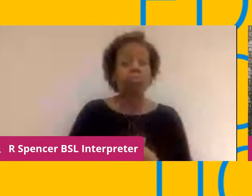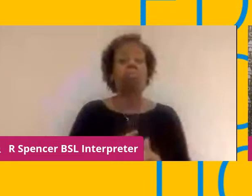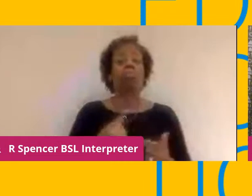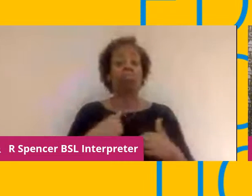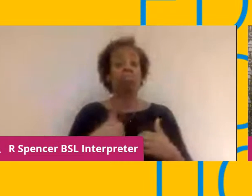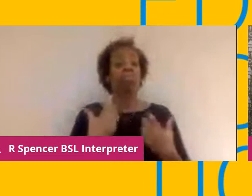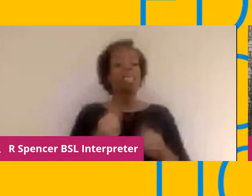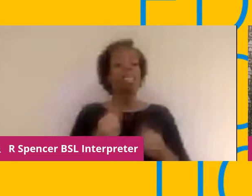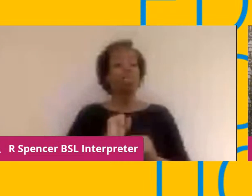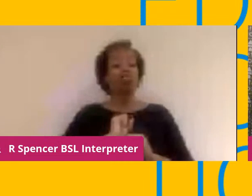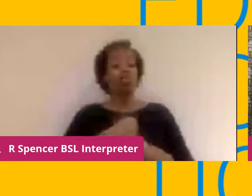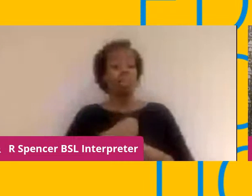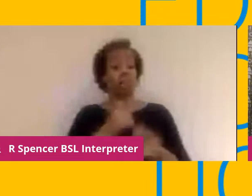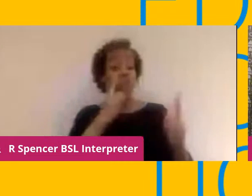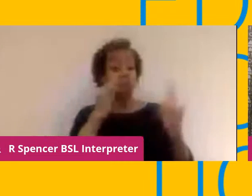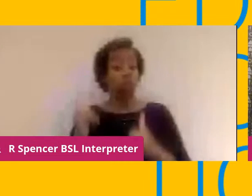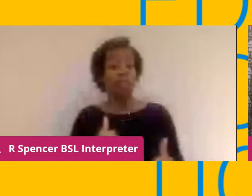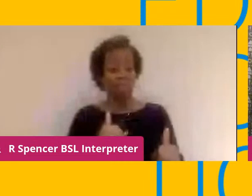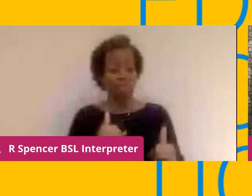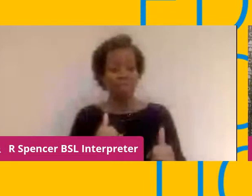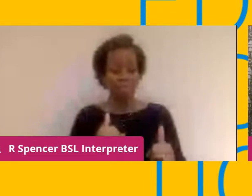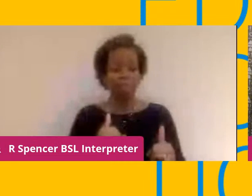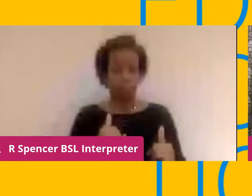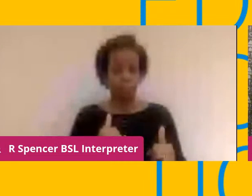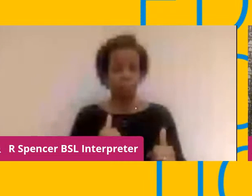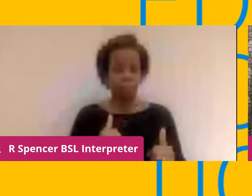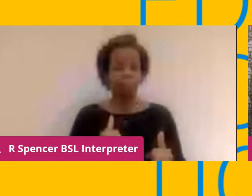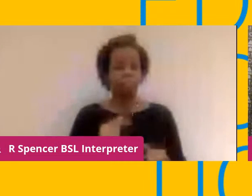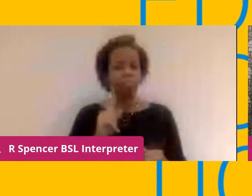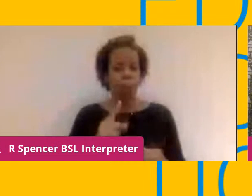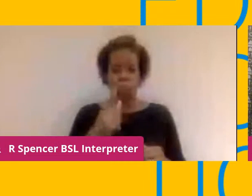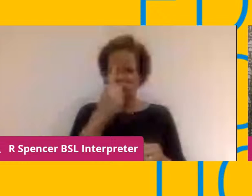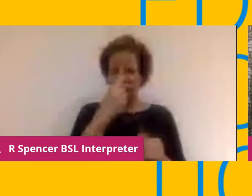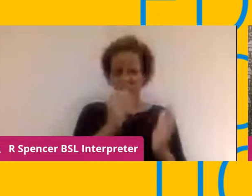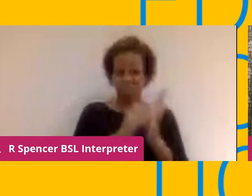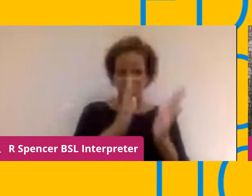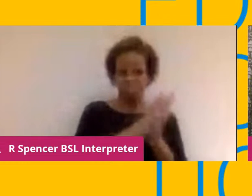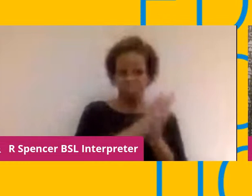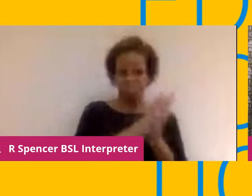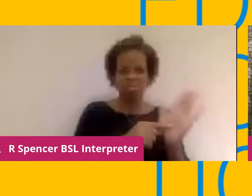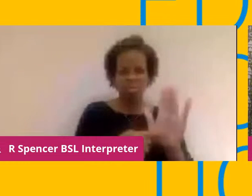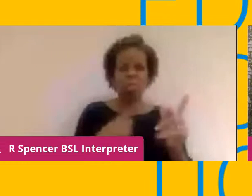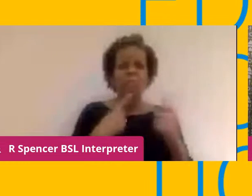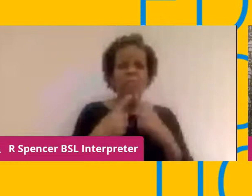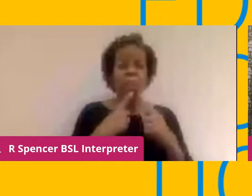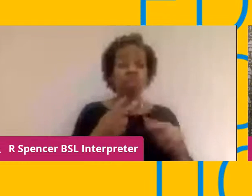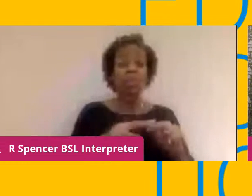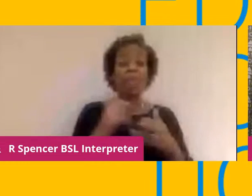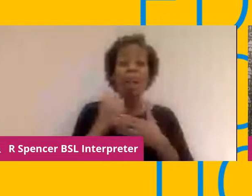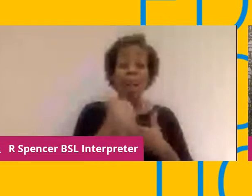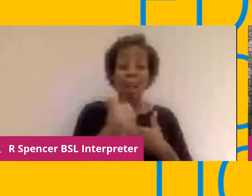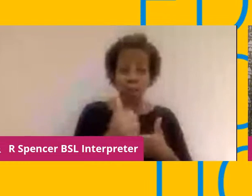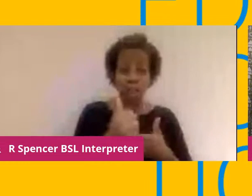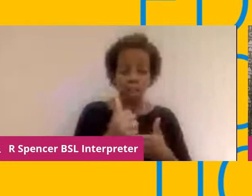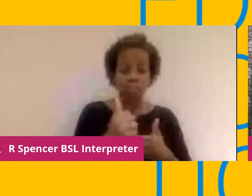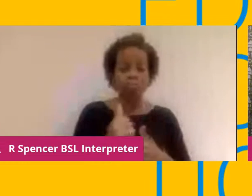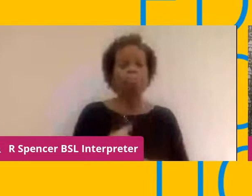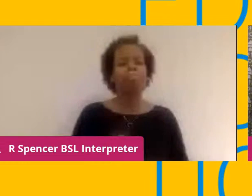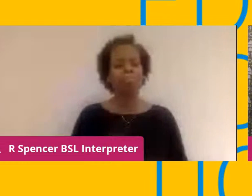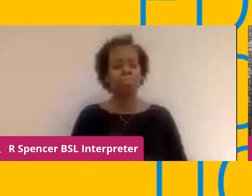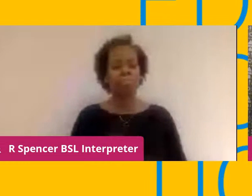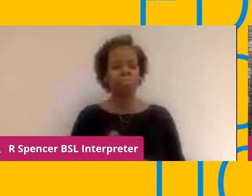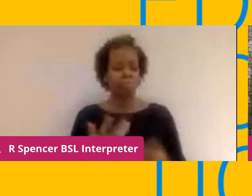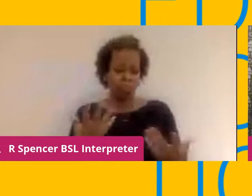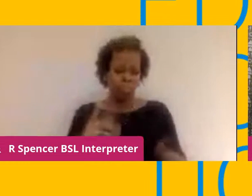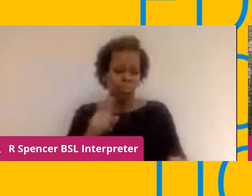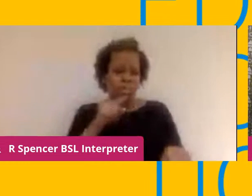surveys, workload surveys, but we can do something more general and we can host it for you if that would help. Obviously, you're using that to try and gather information